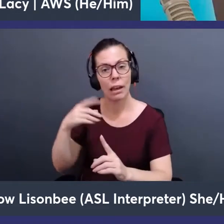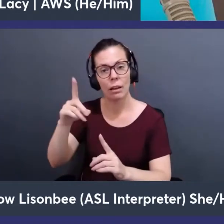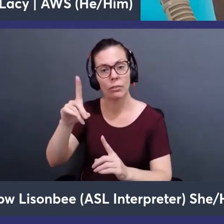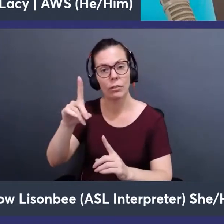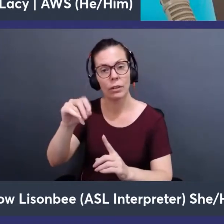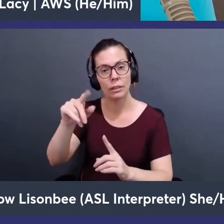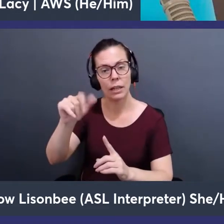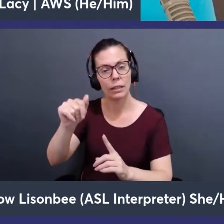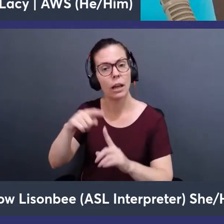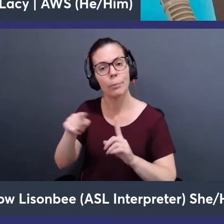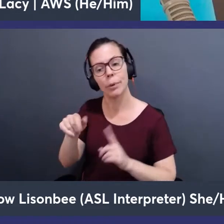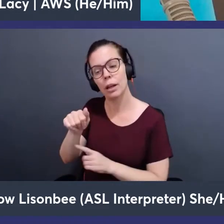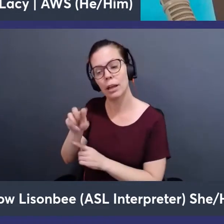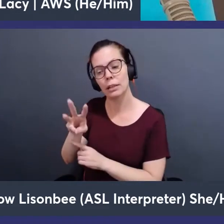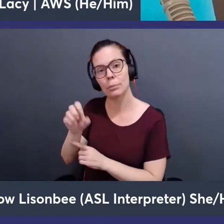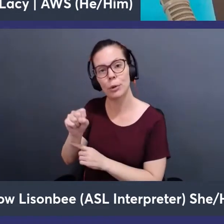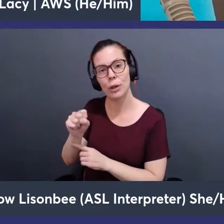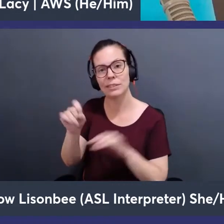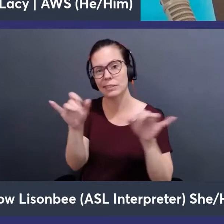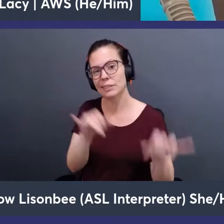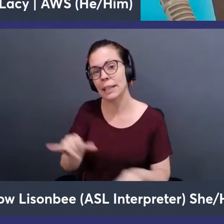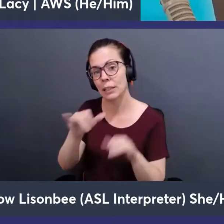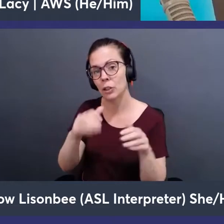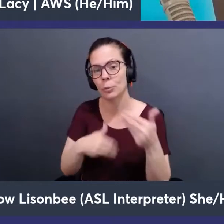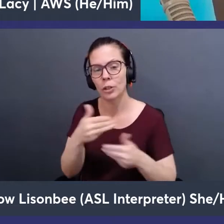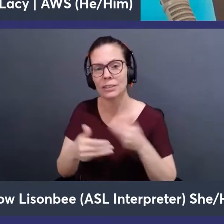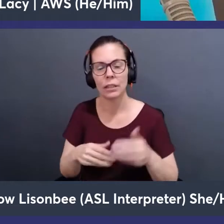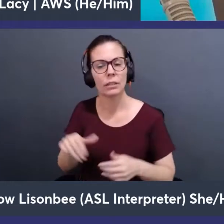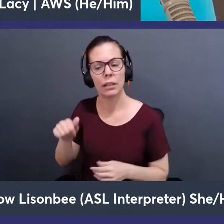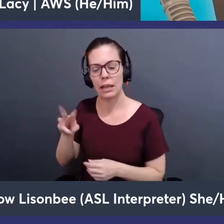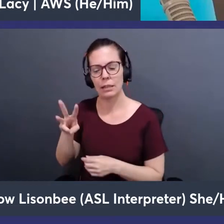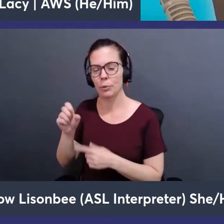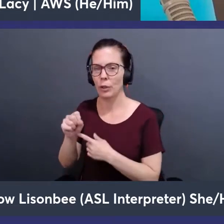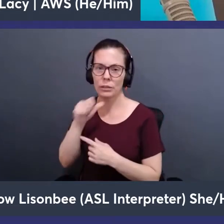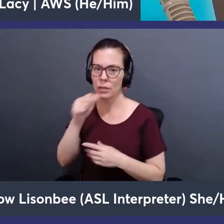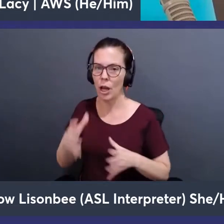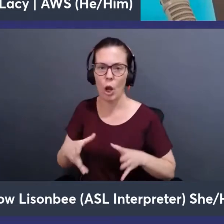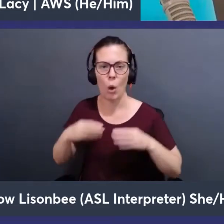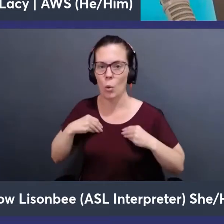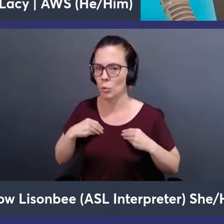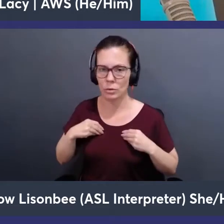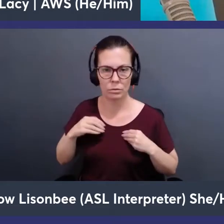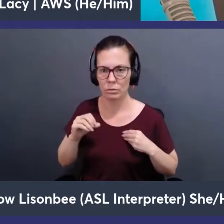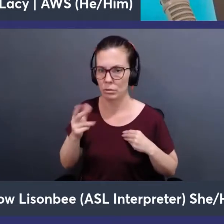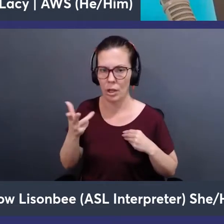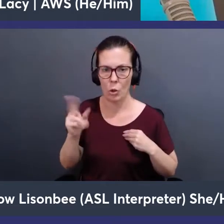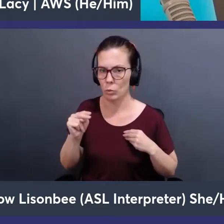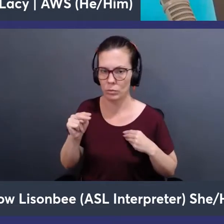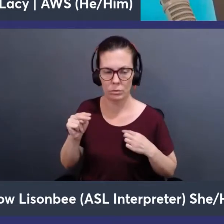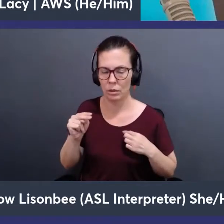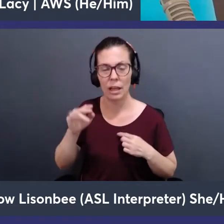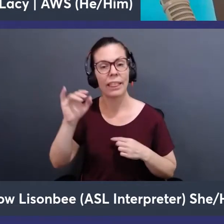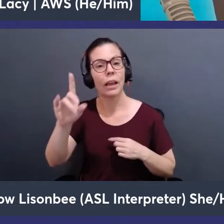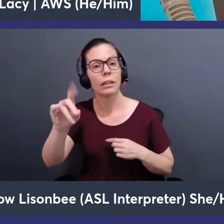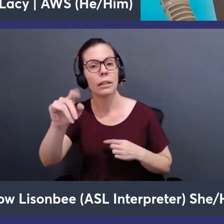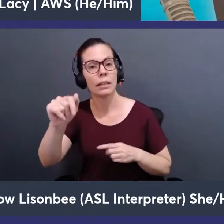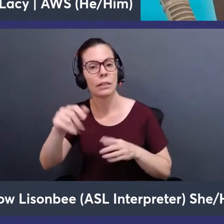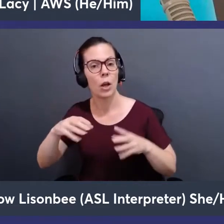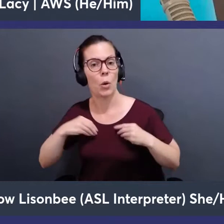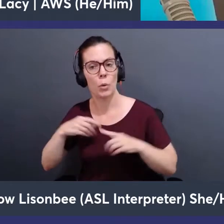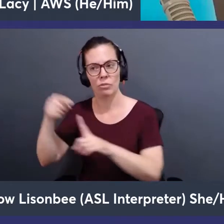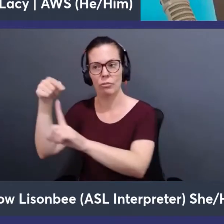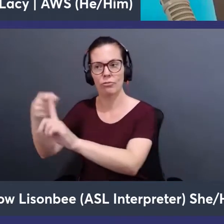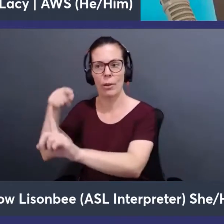as AWS standard process, AWS doesn't own this data. All this data has been owned by the